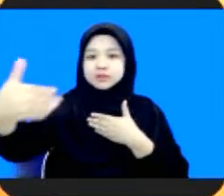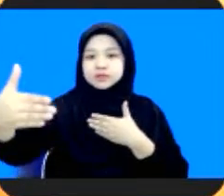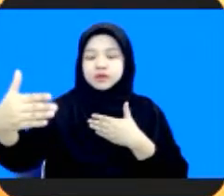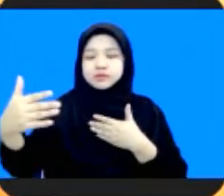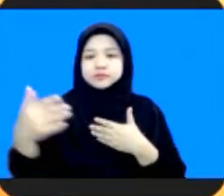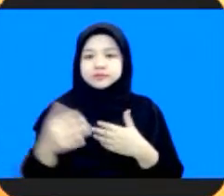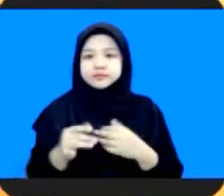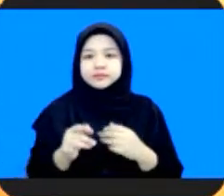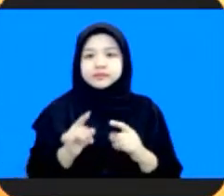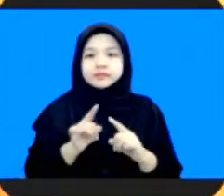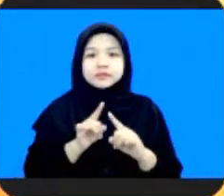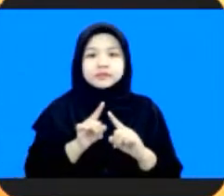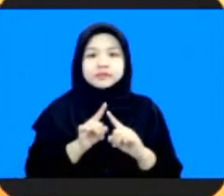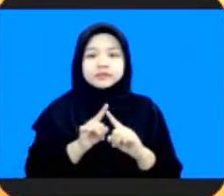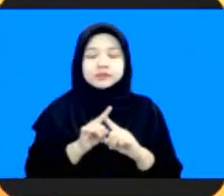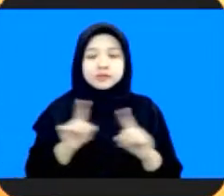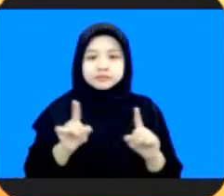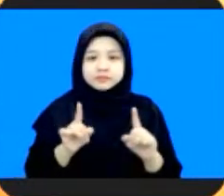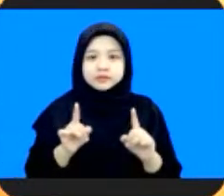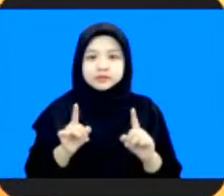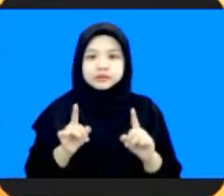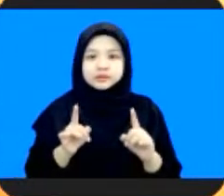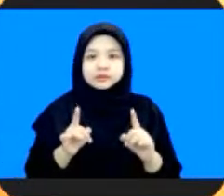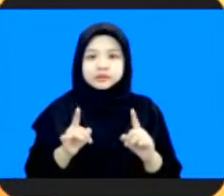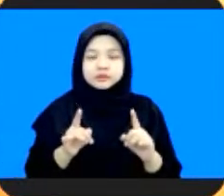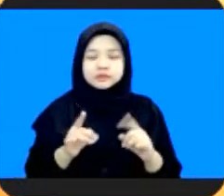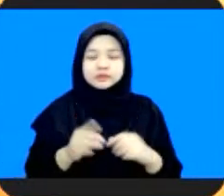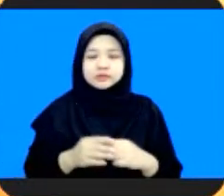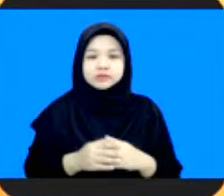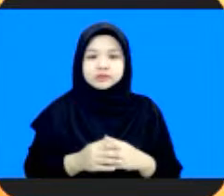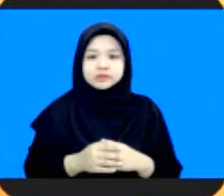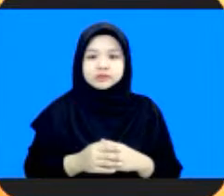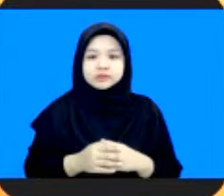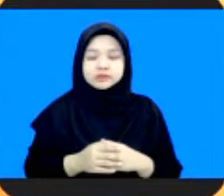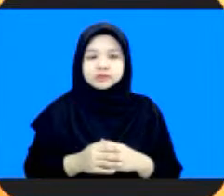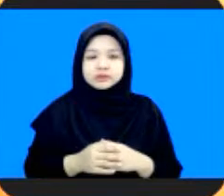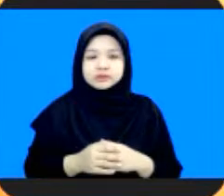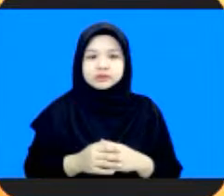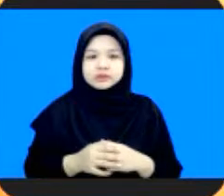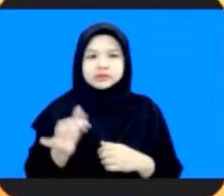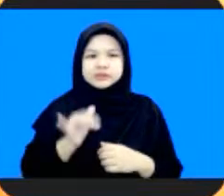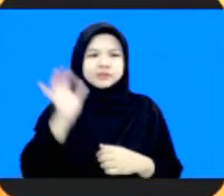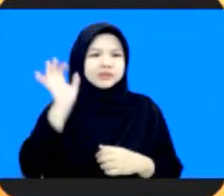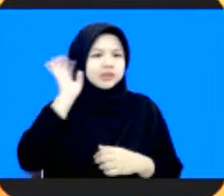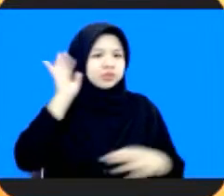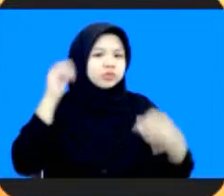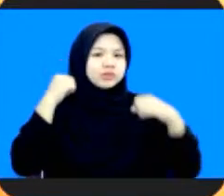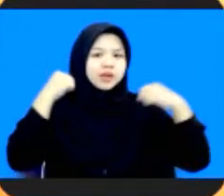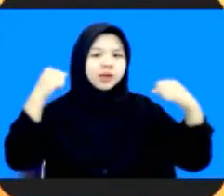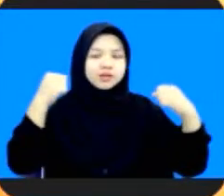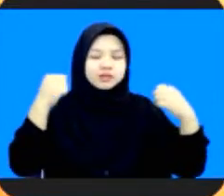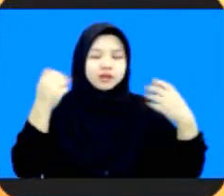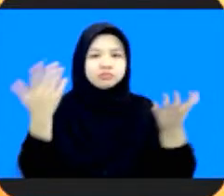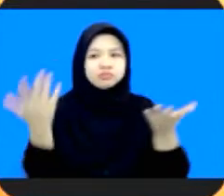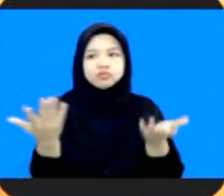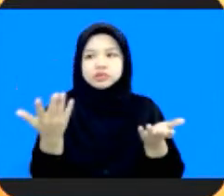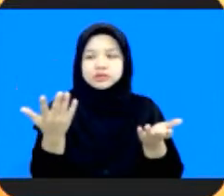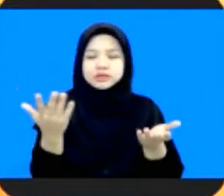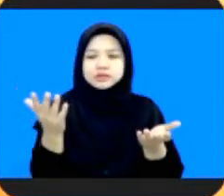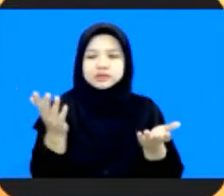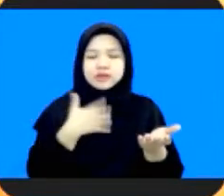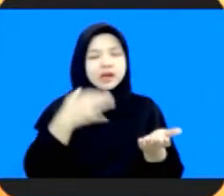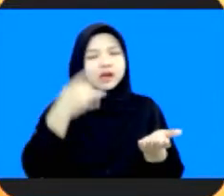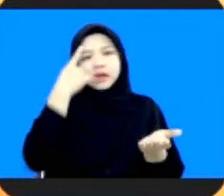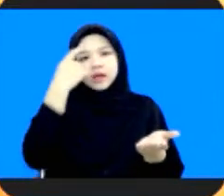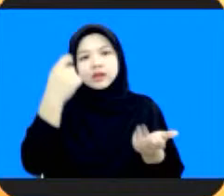the issue for the election, but for issues like health, I think I really want to hear as well from other colleagues here in the